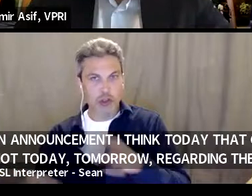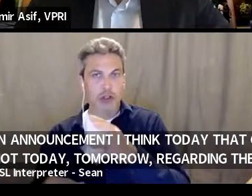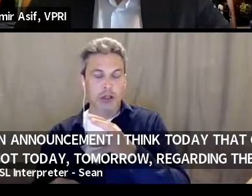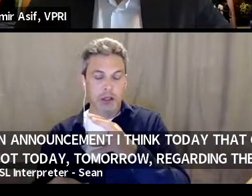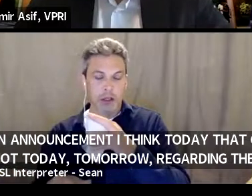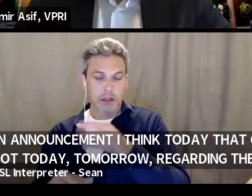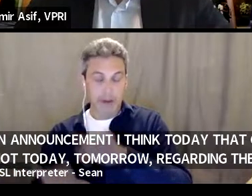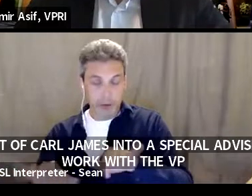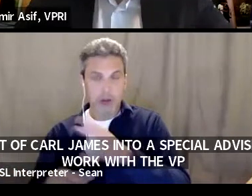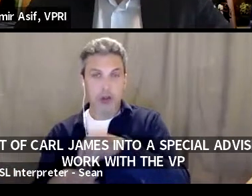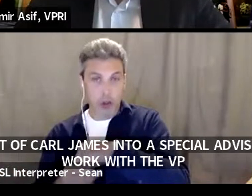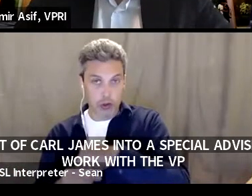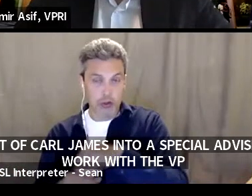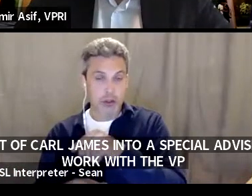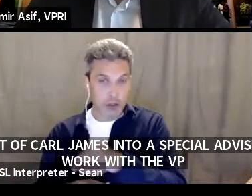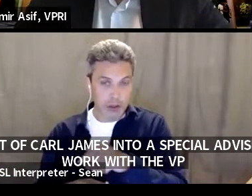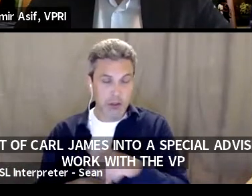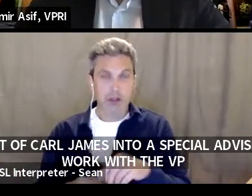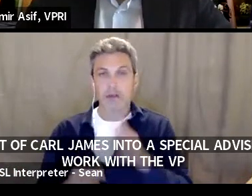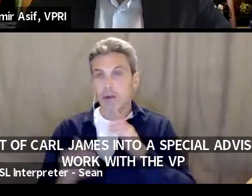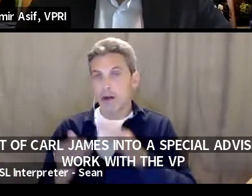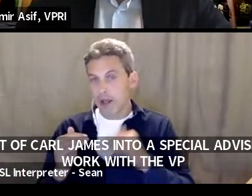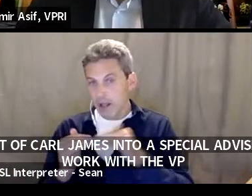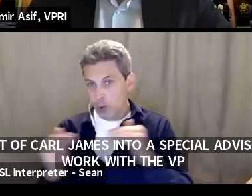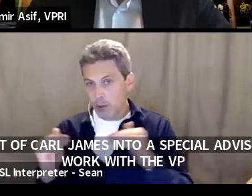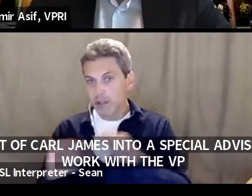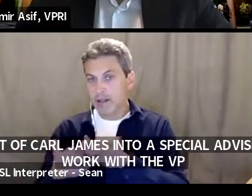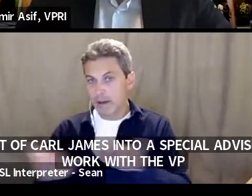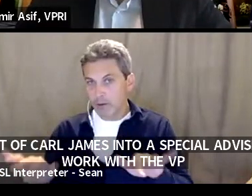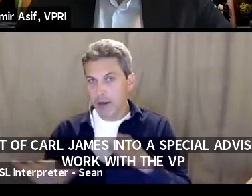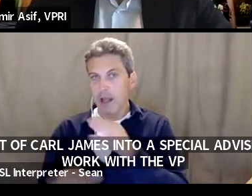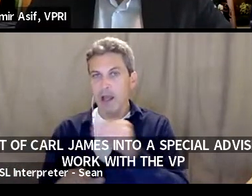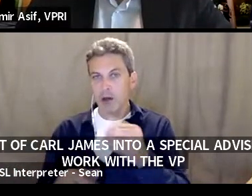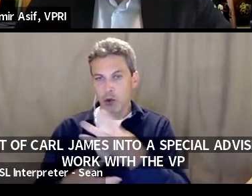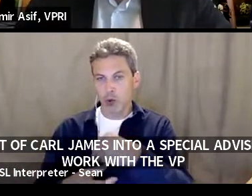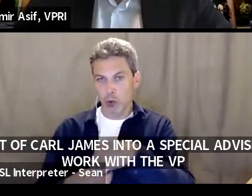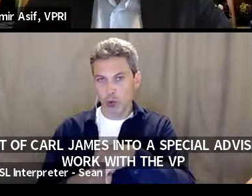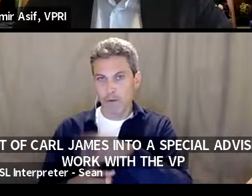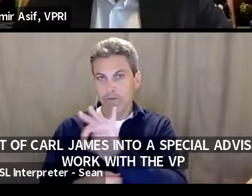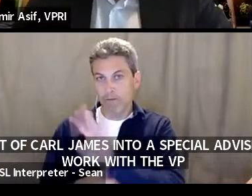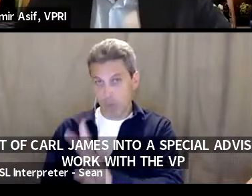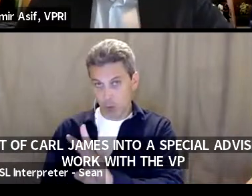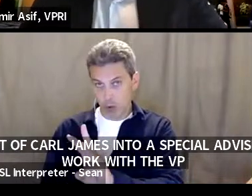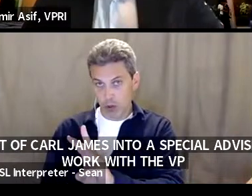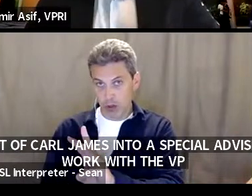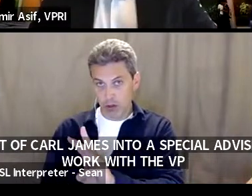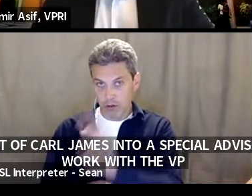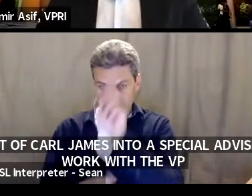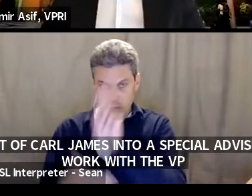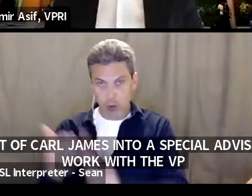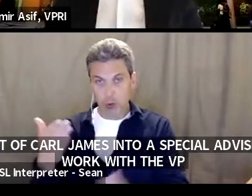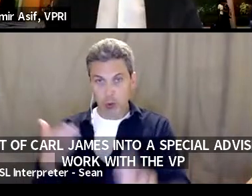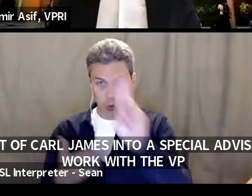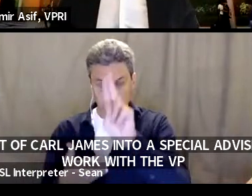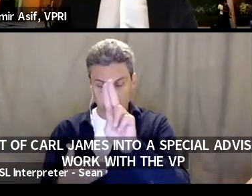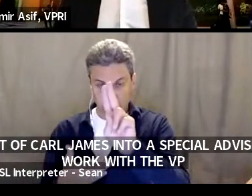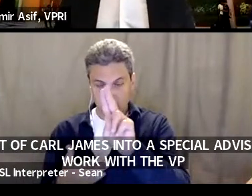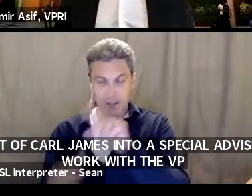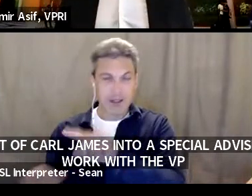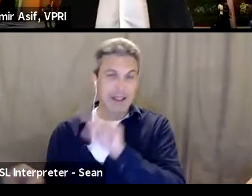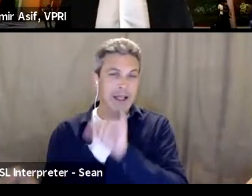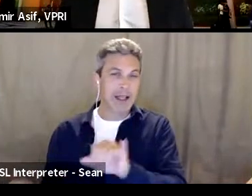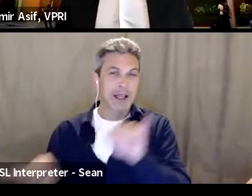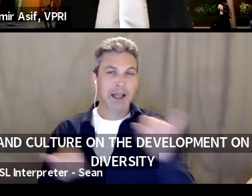an equity, diversity, and inclusion framework for the university, similar to the framework that